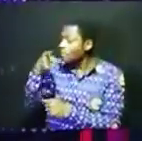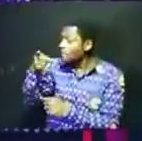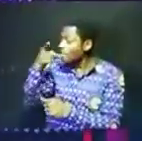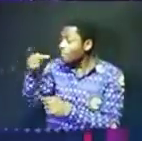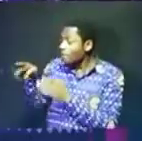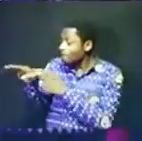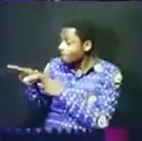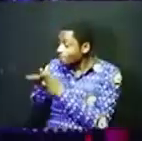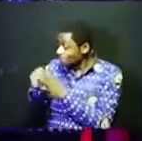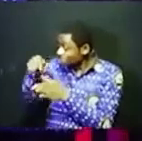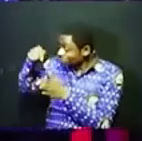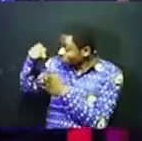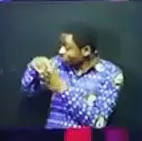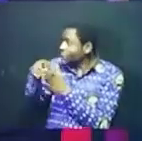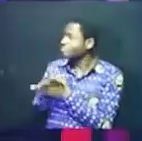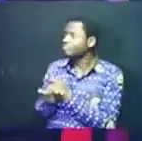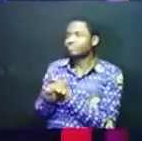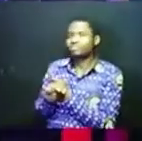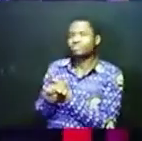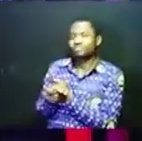verse 8. Acts